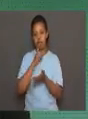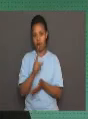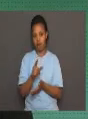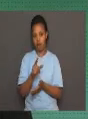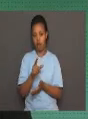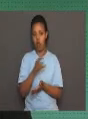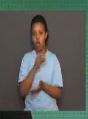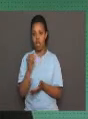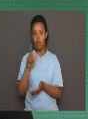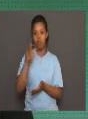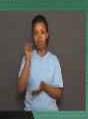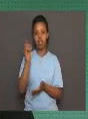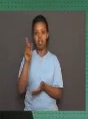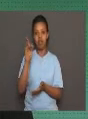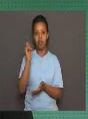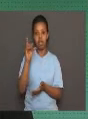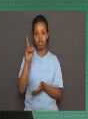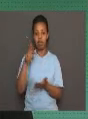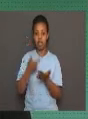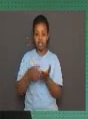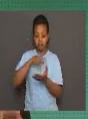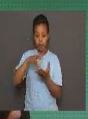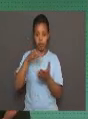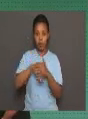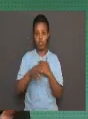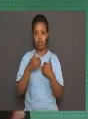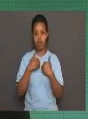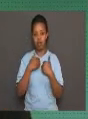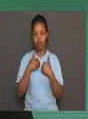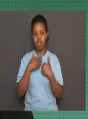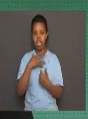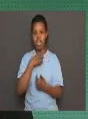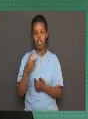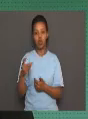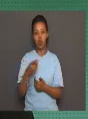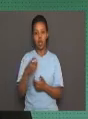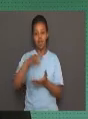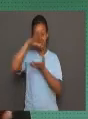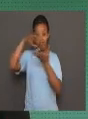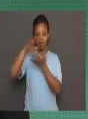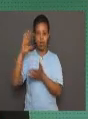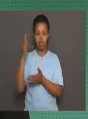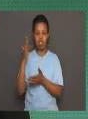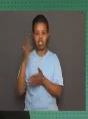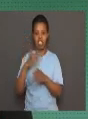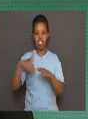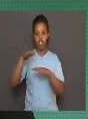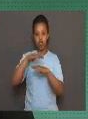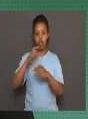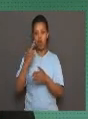If lipids are present in the solution, a white, cloudy layer or